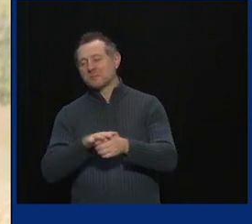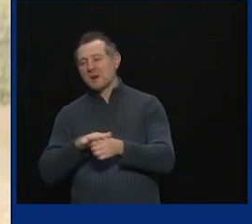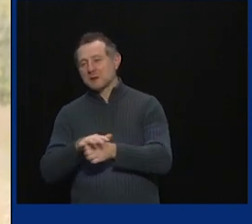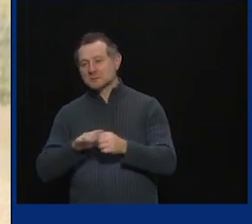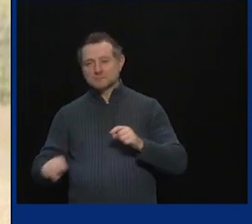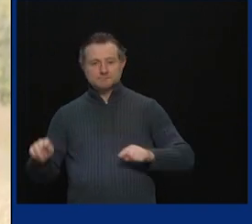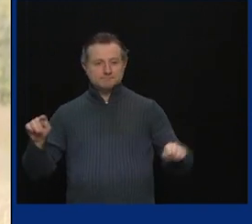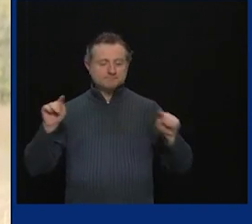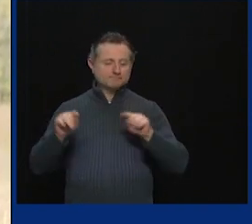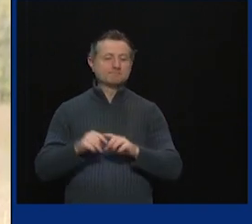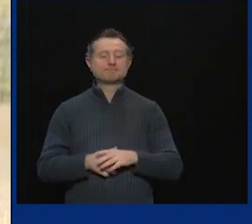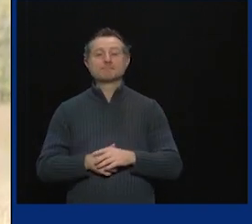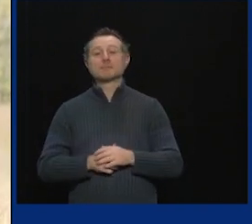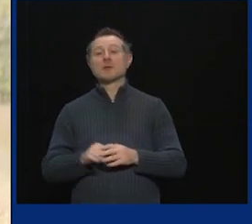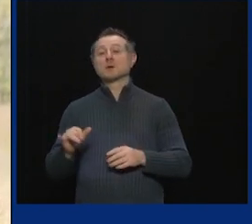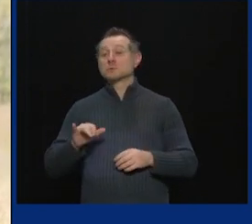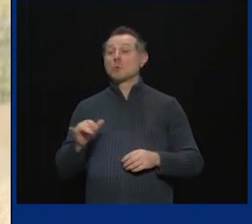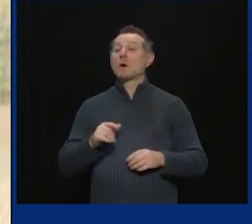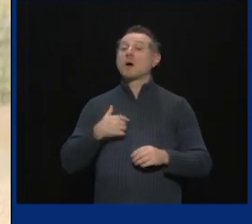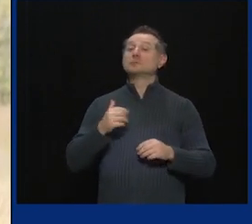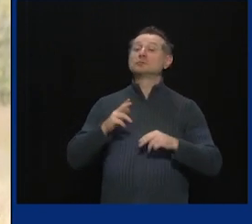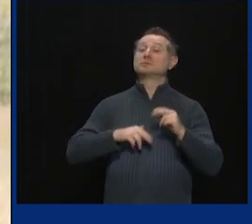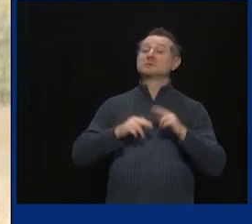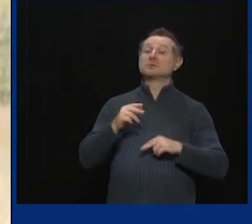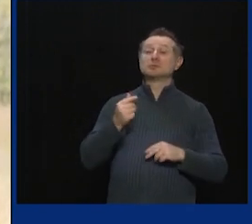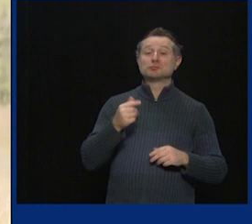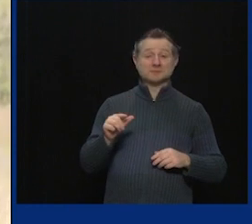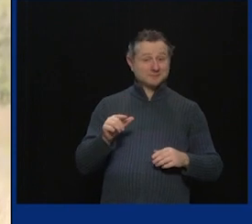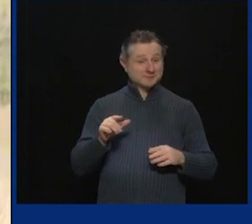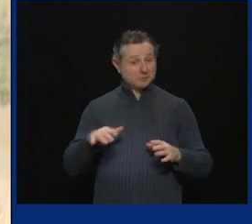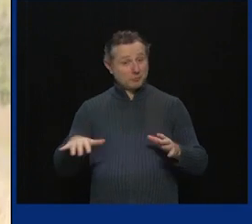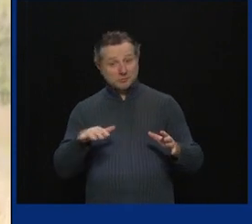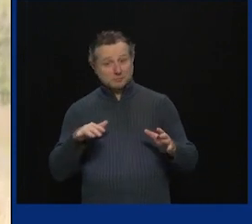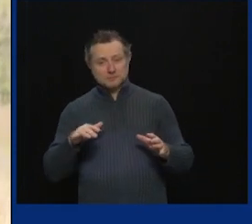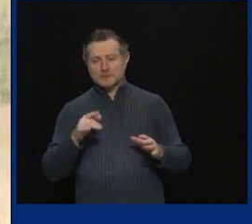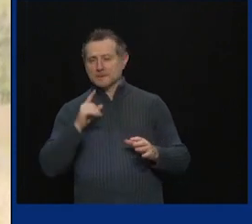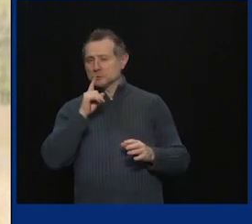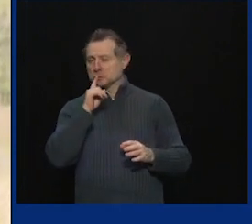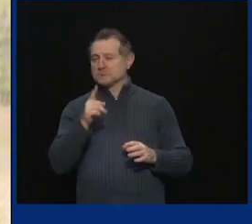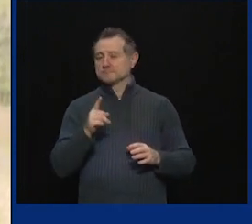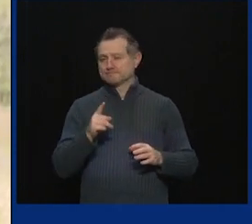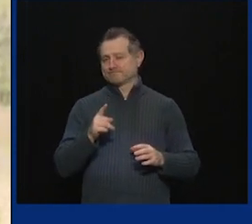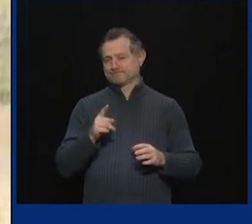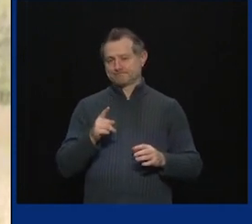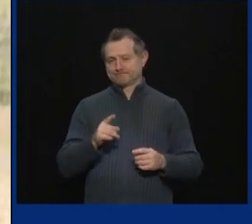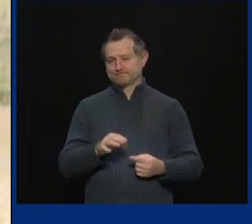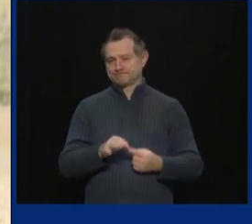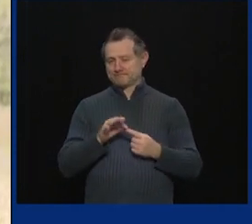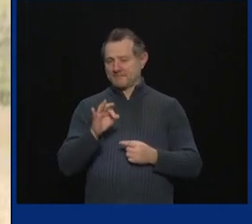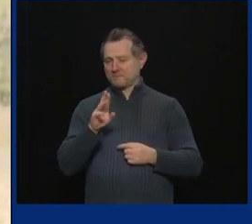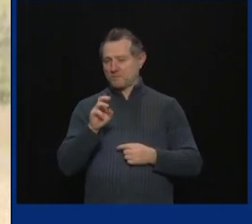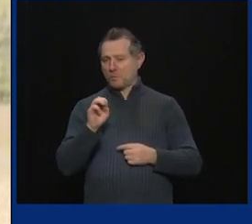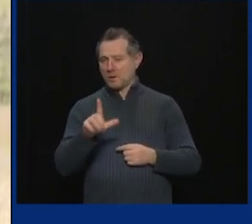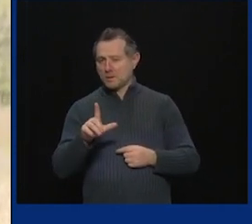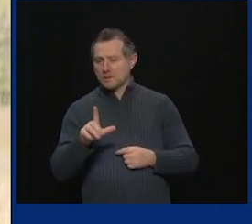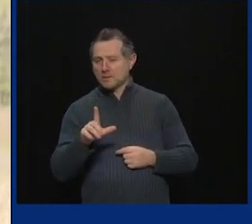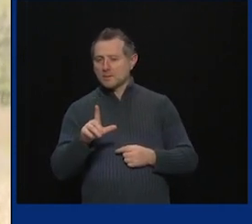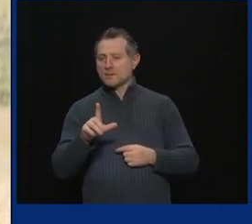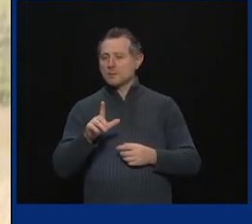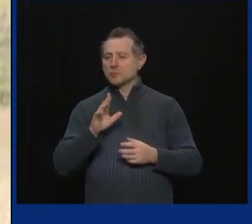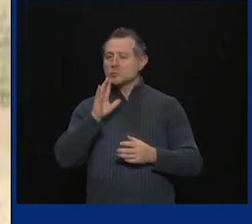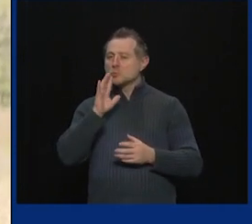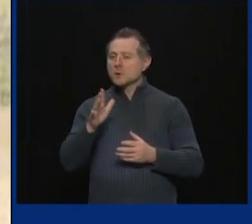green hydrogen because we know that's the fuel, literally the fuel to propel green